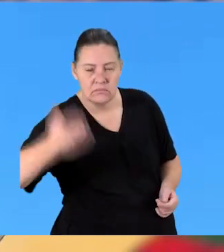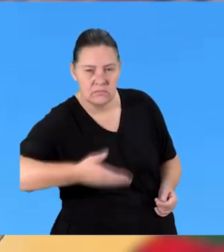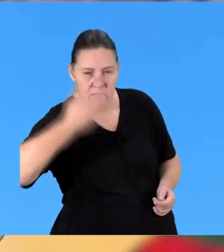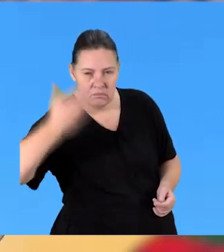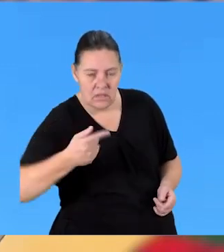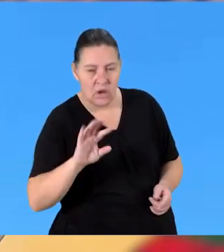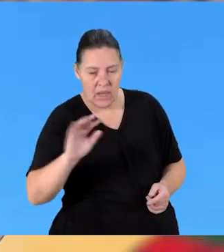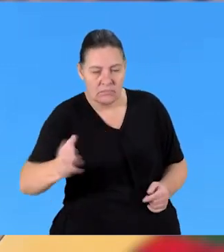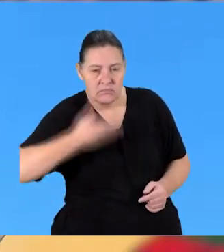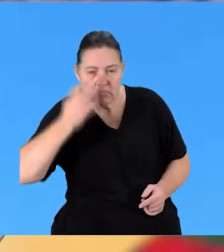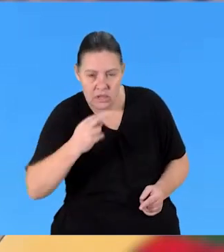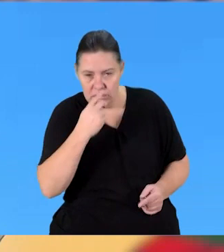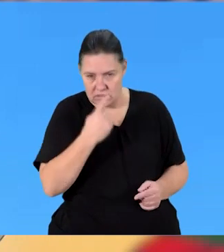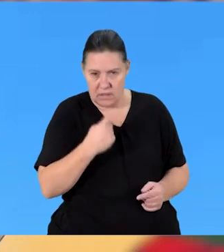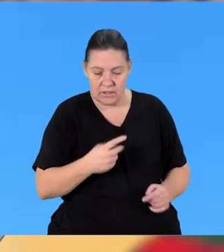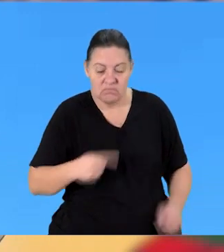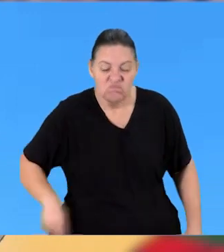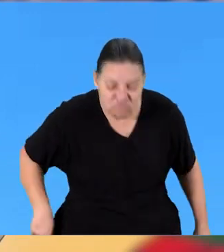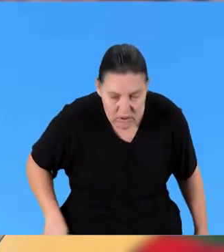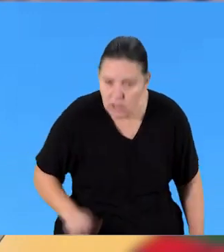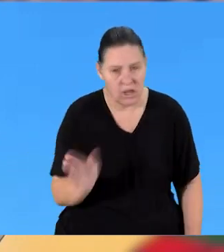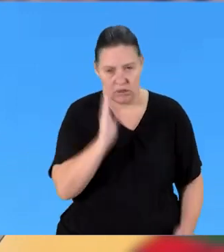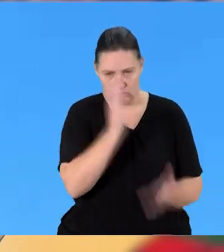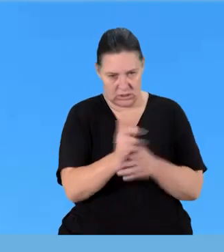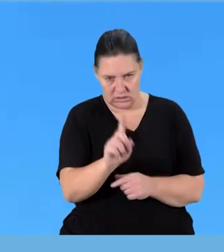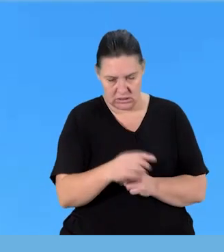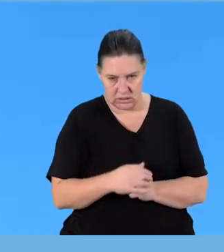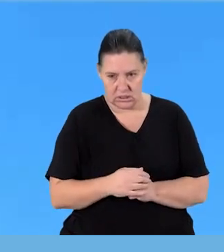flask. You waft the smell to your nose.